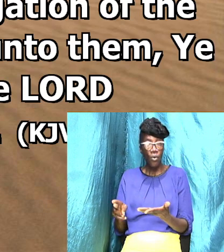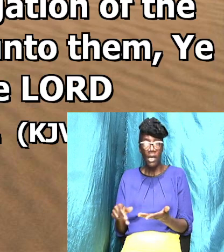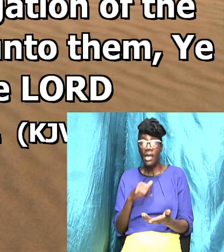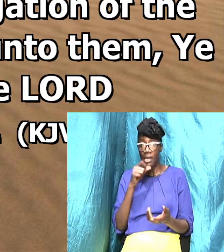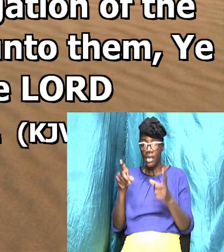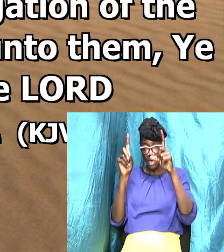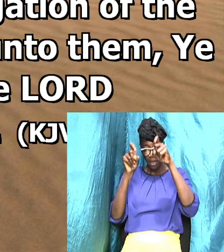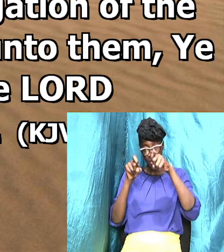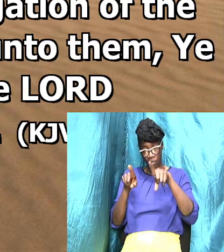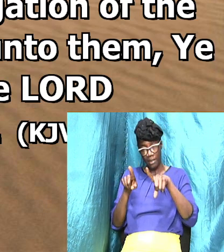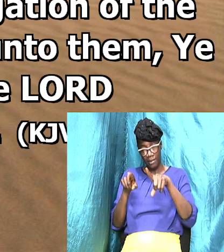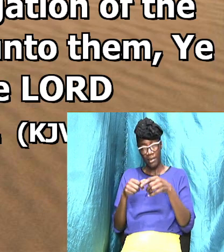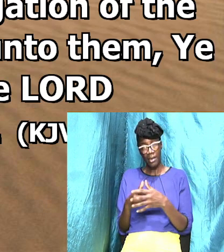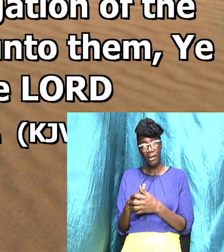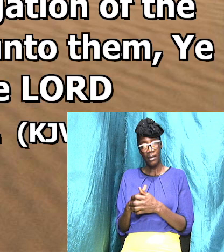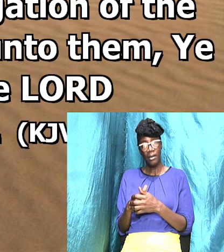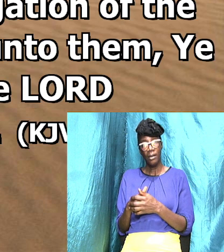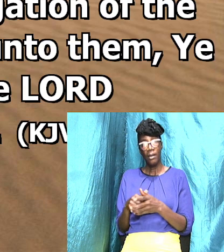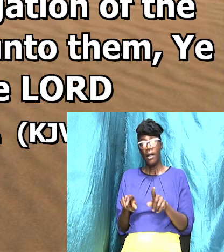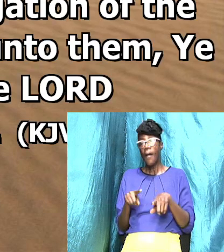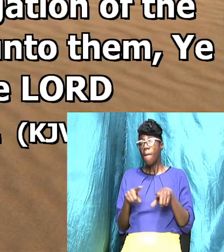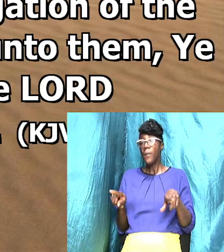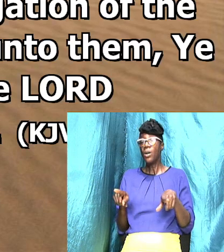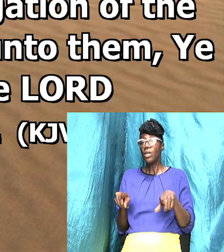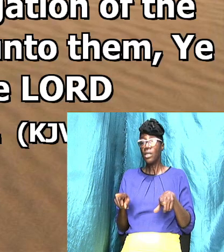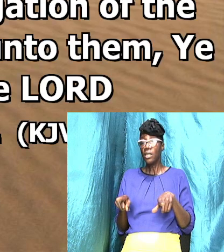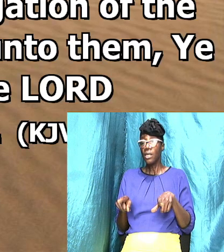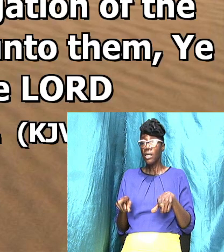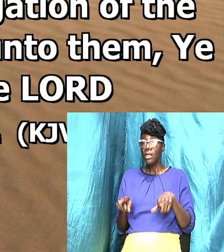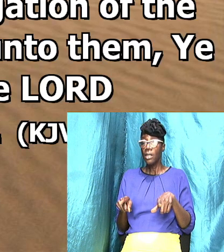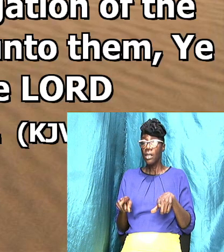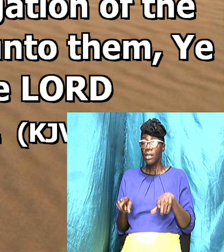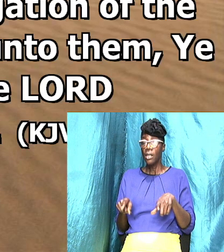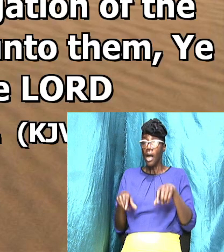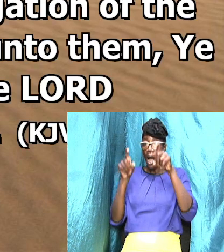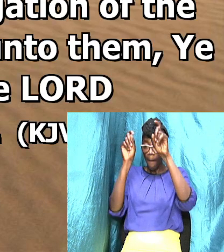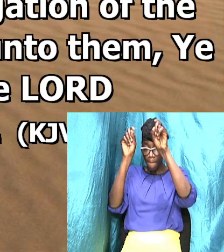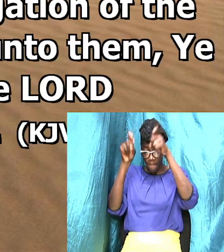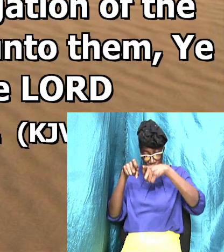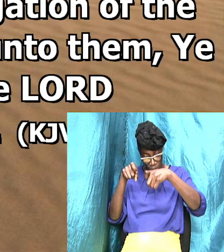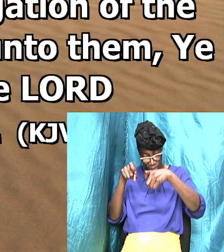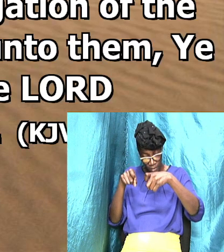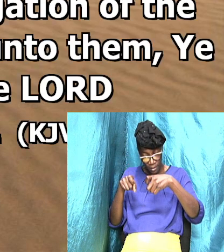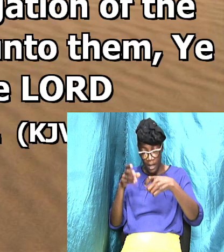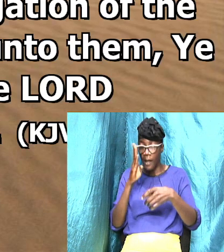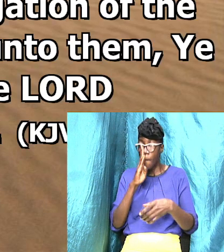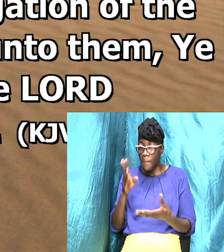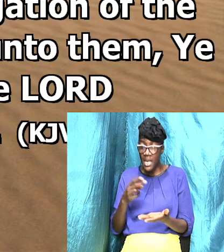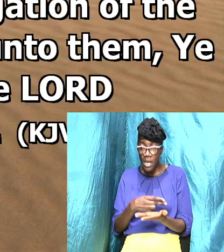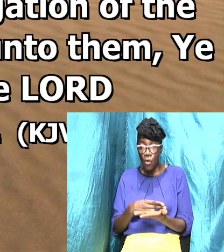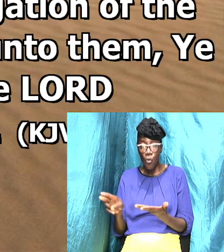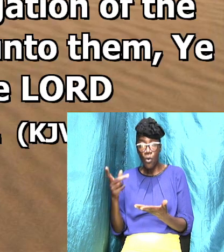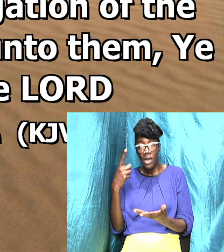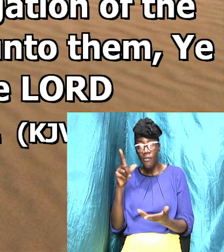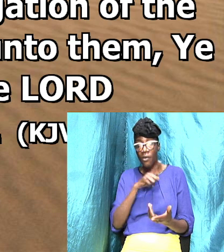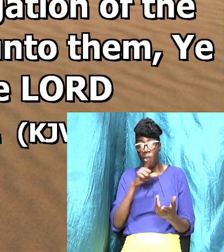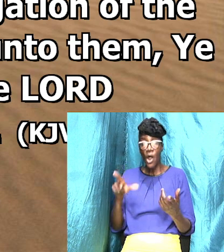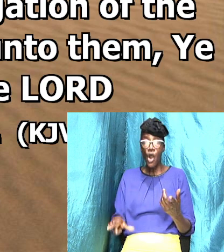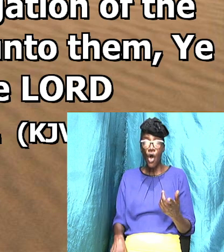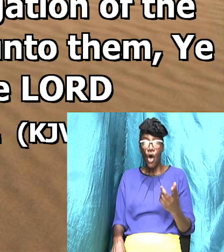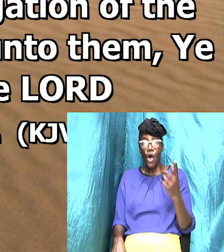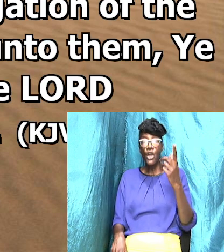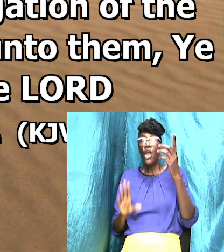question. It was a requirement. Be ye holy, for the Lord your